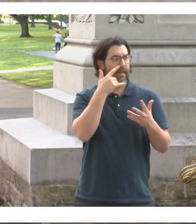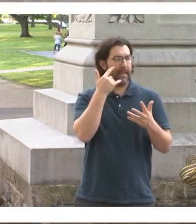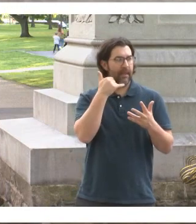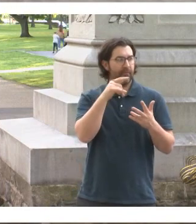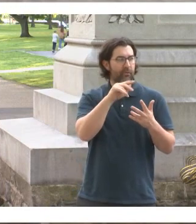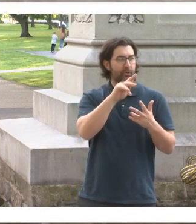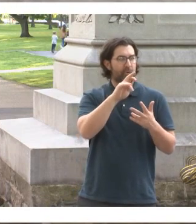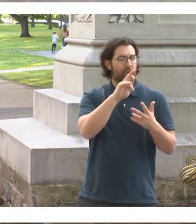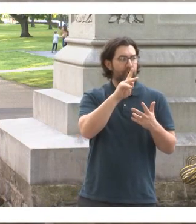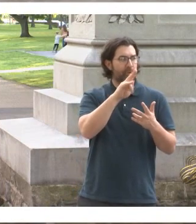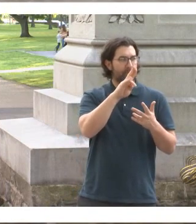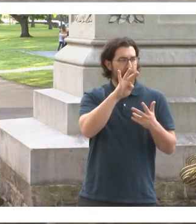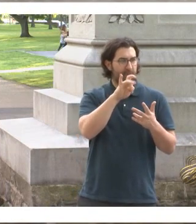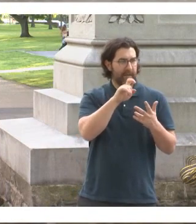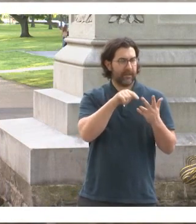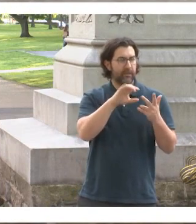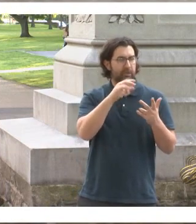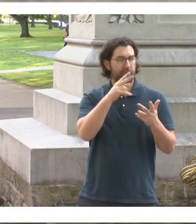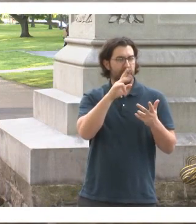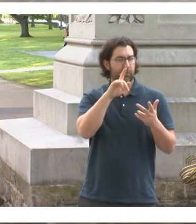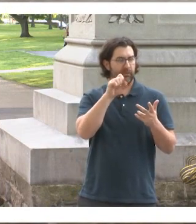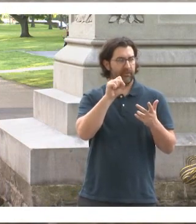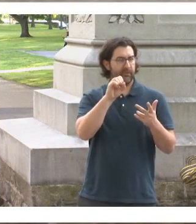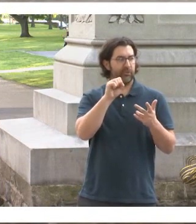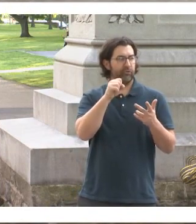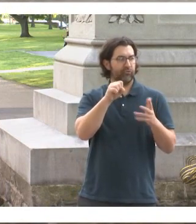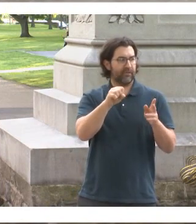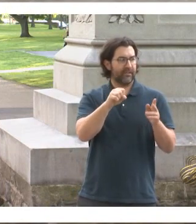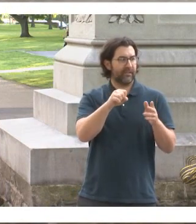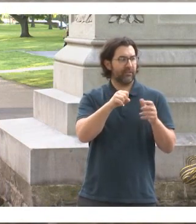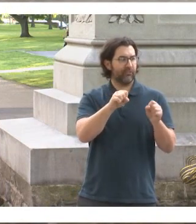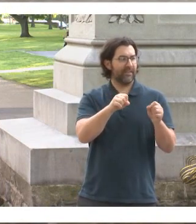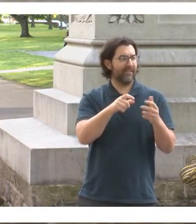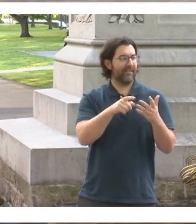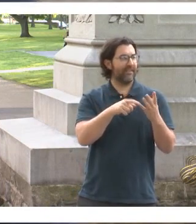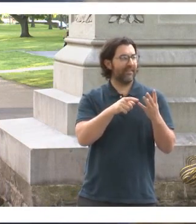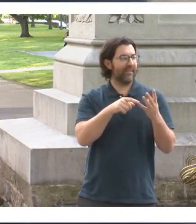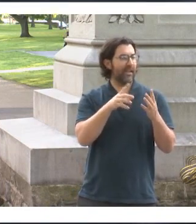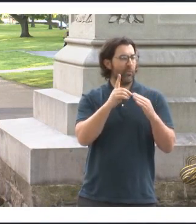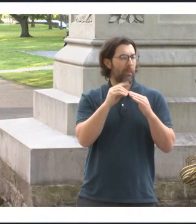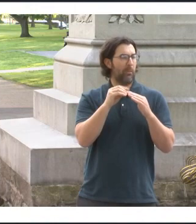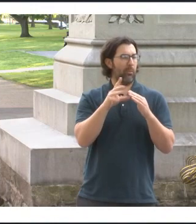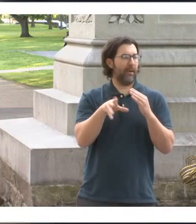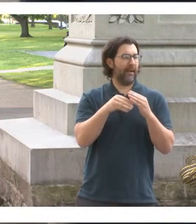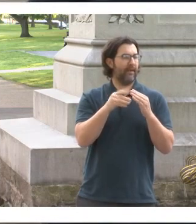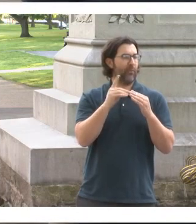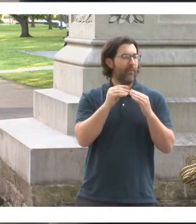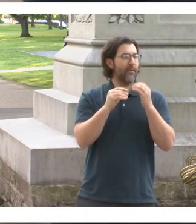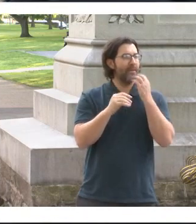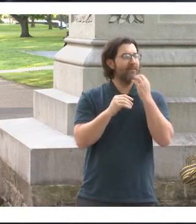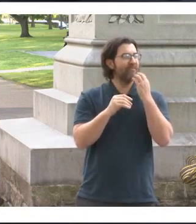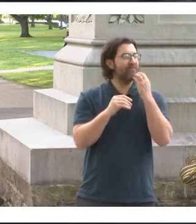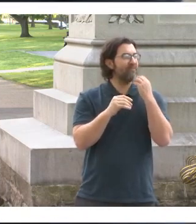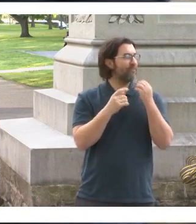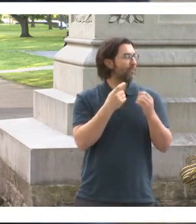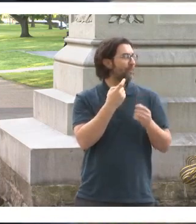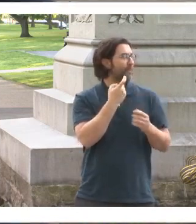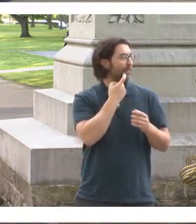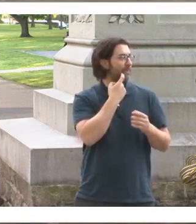California Kirkbride, Charles Street Valley. Oh, the mayor has something else to say? Yeah. Because